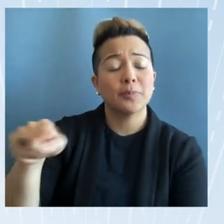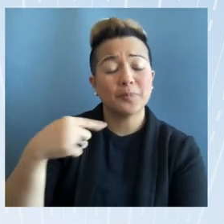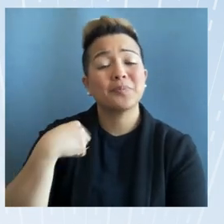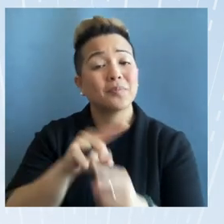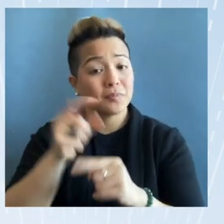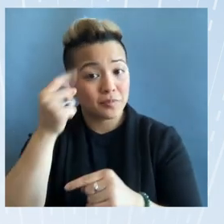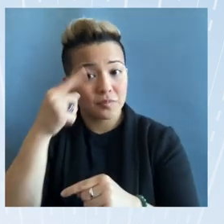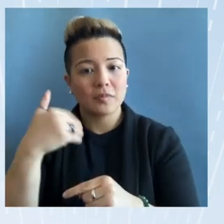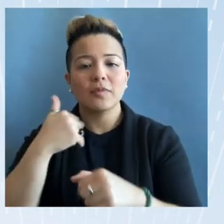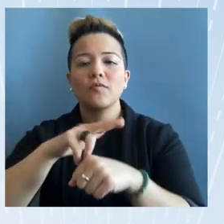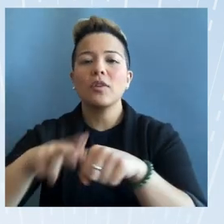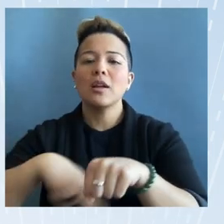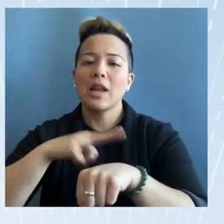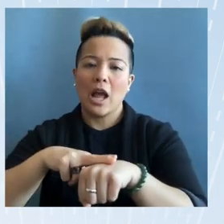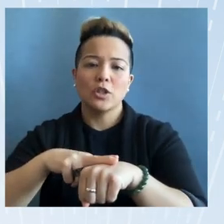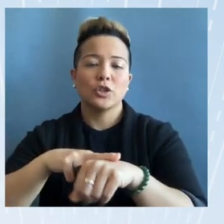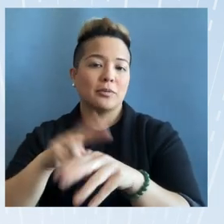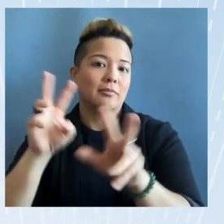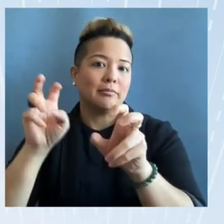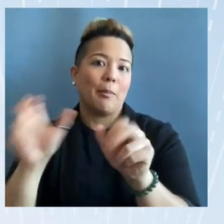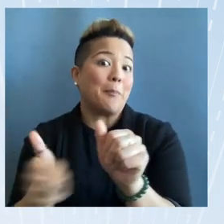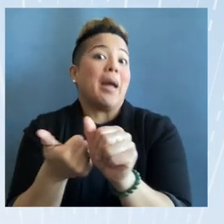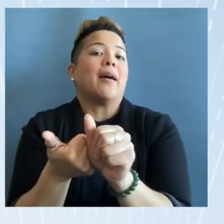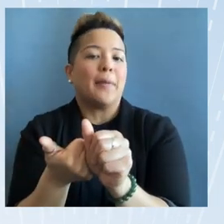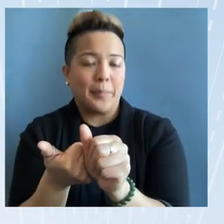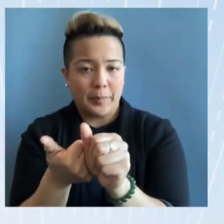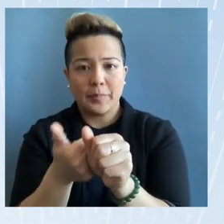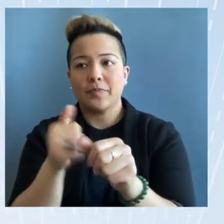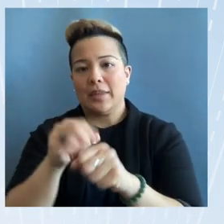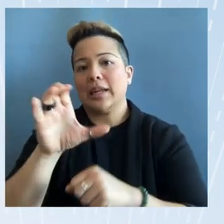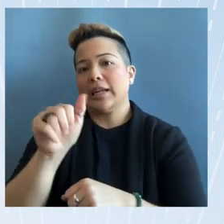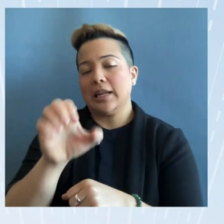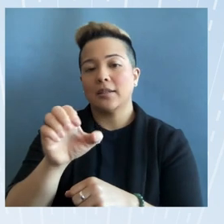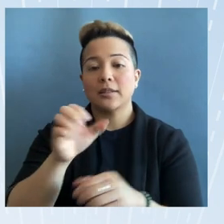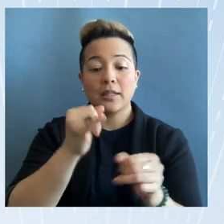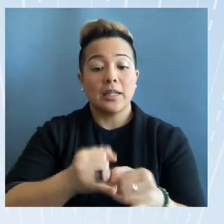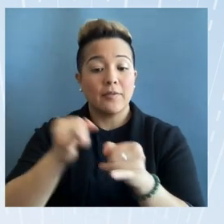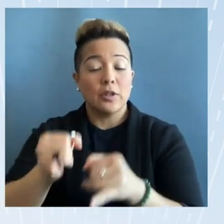also a national kind of a backup, right, in the event that individuals were